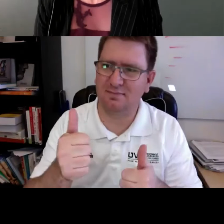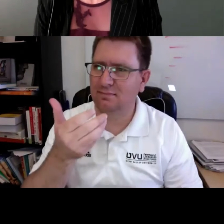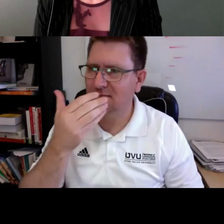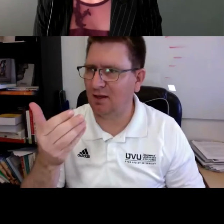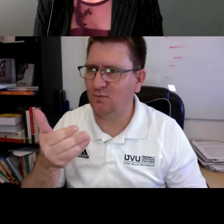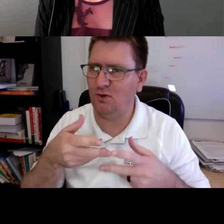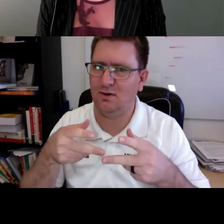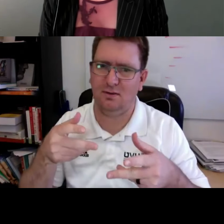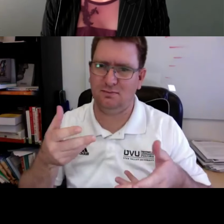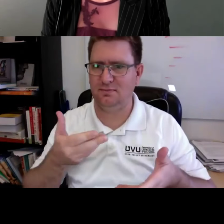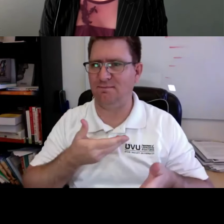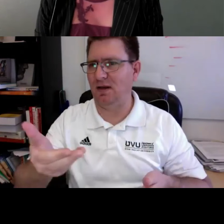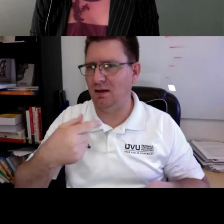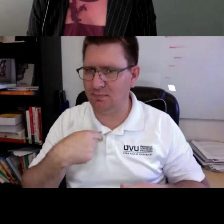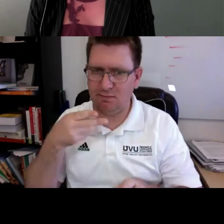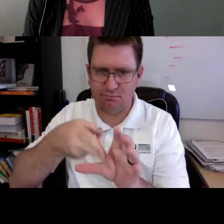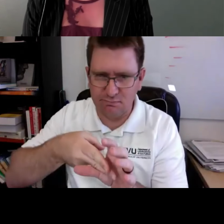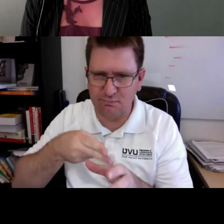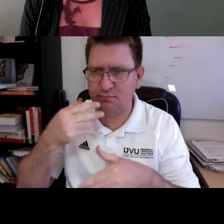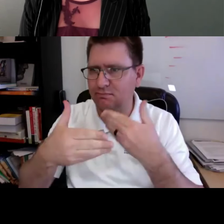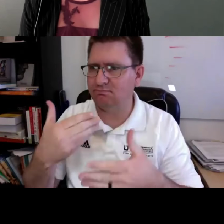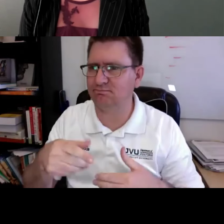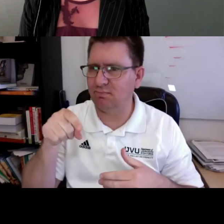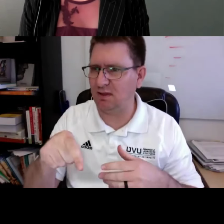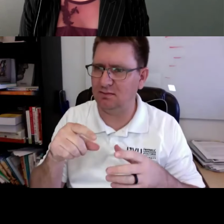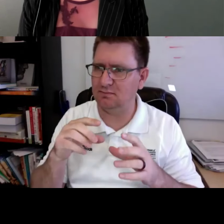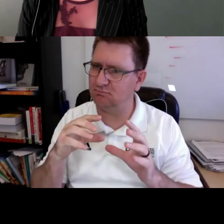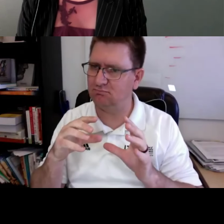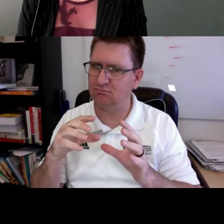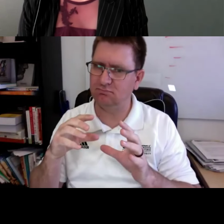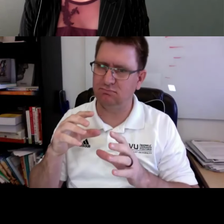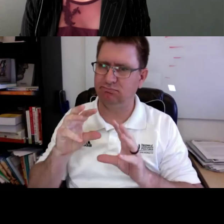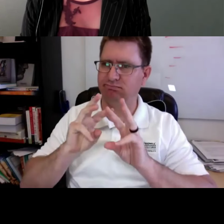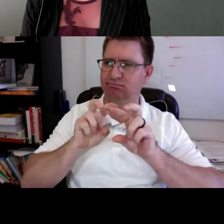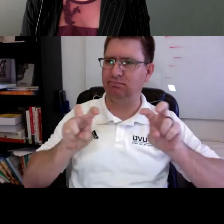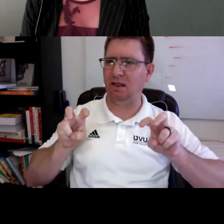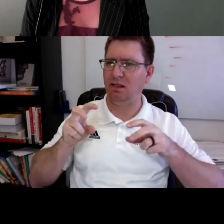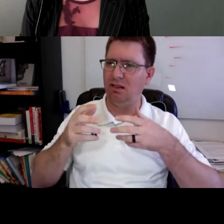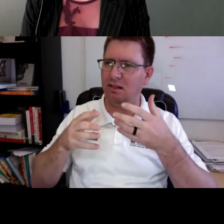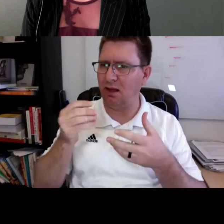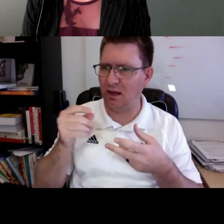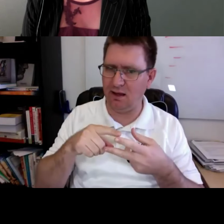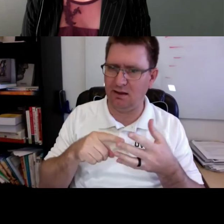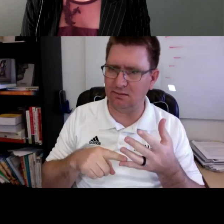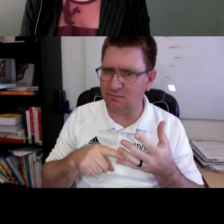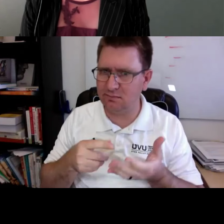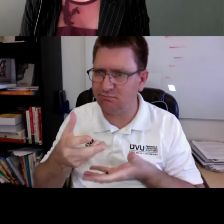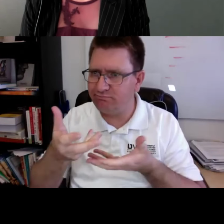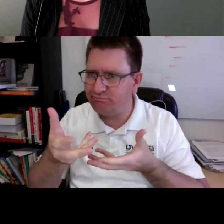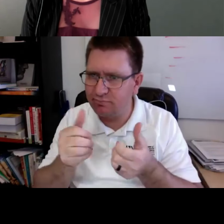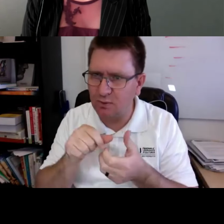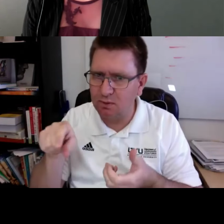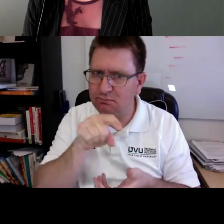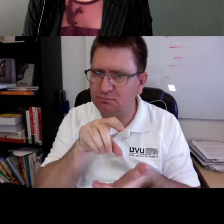Great. Thank you for inviting me to participate in this